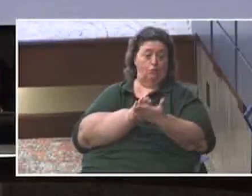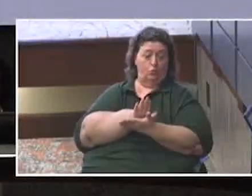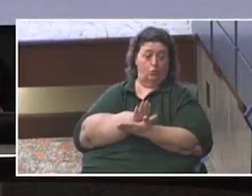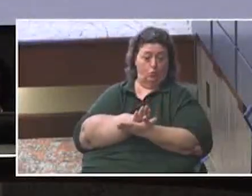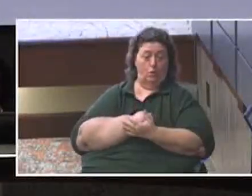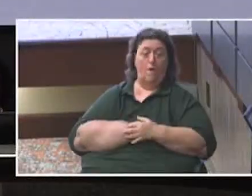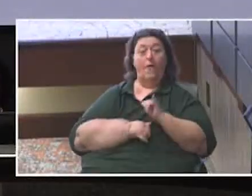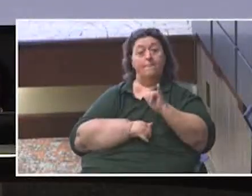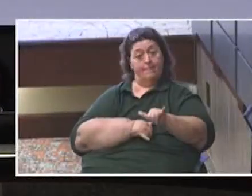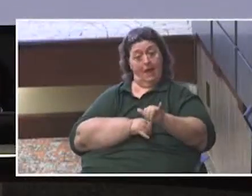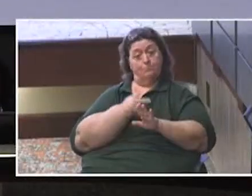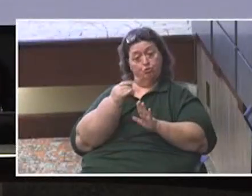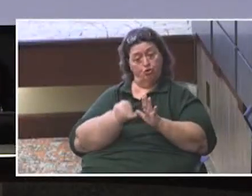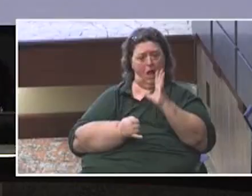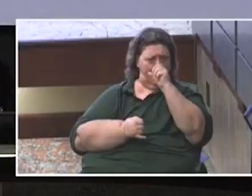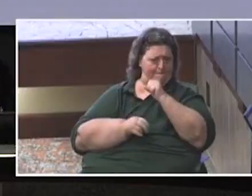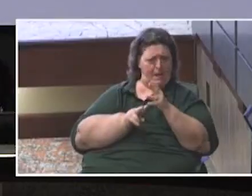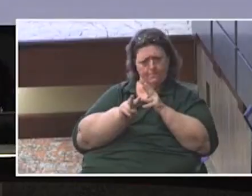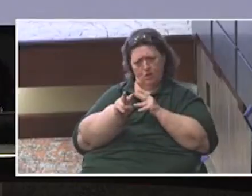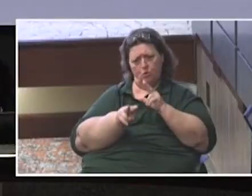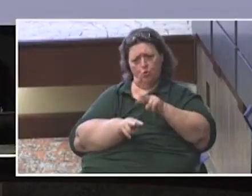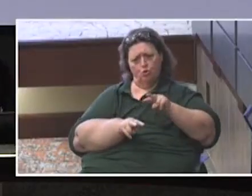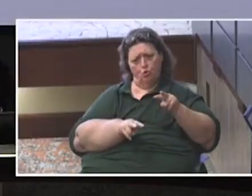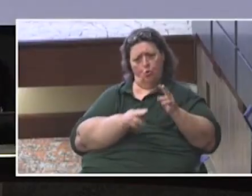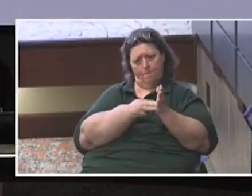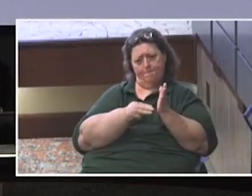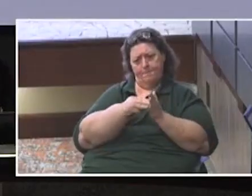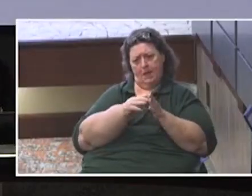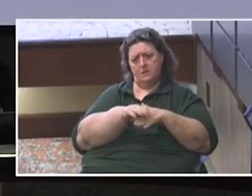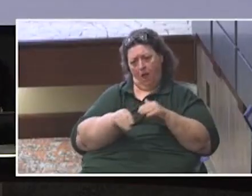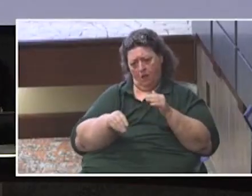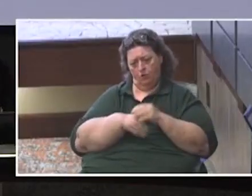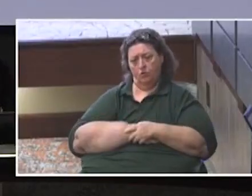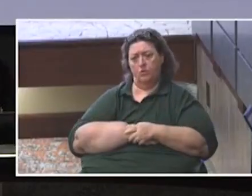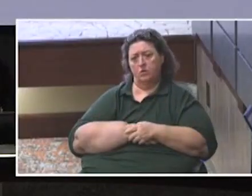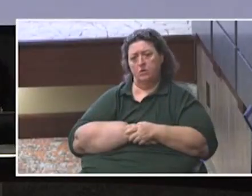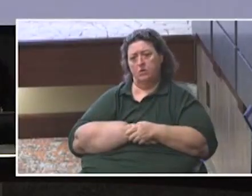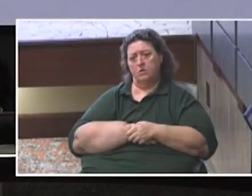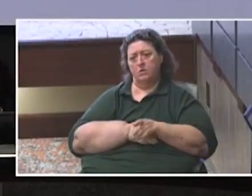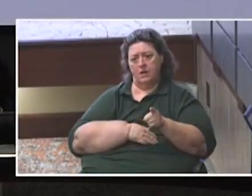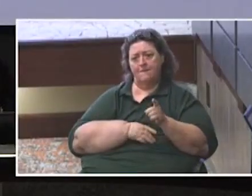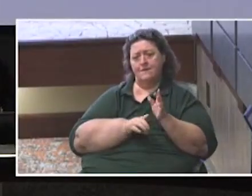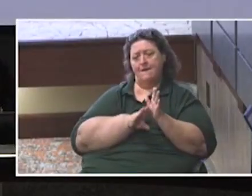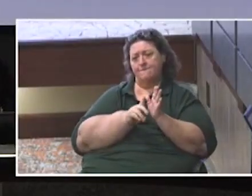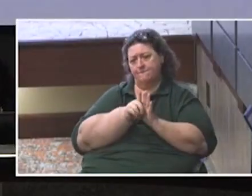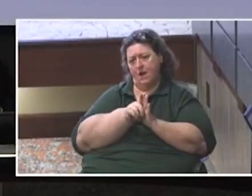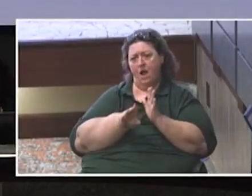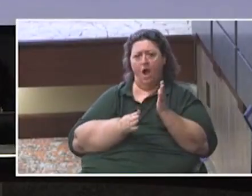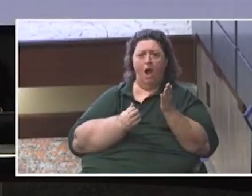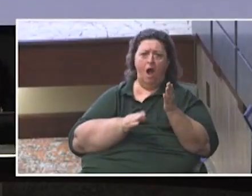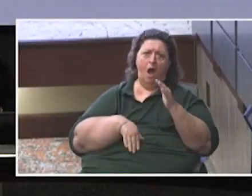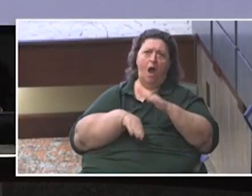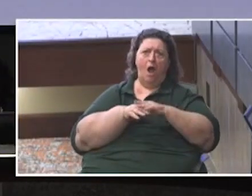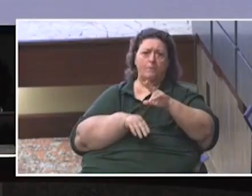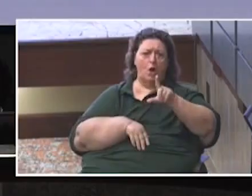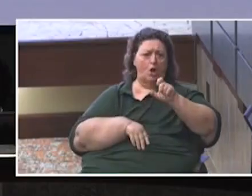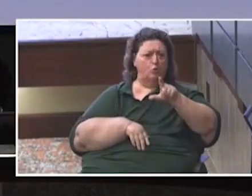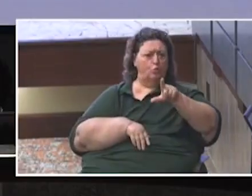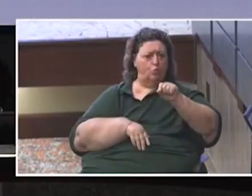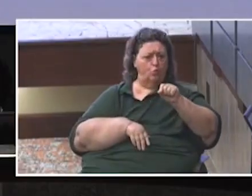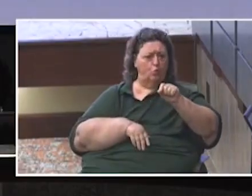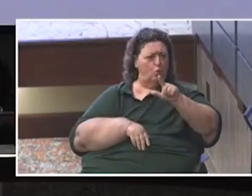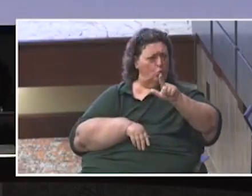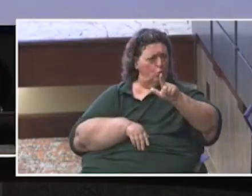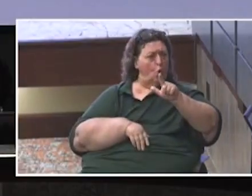Now, this project, estimated at approximately $22 million, is the development of up to 120 1-